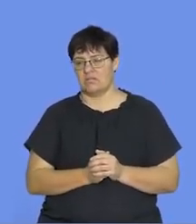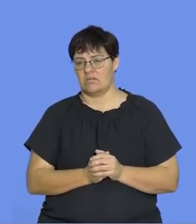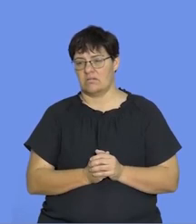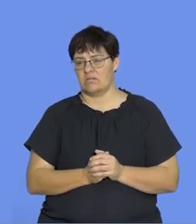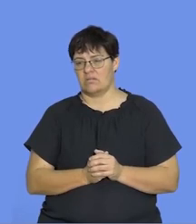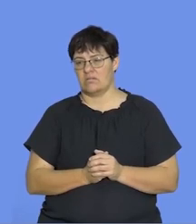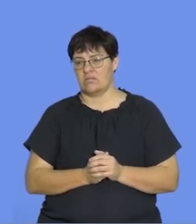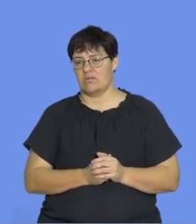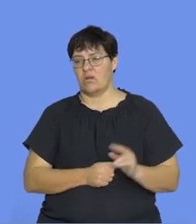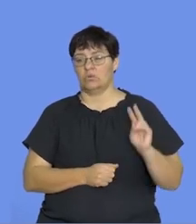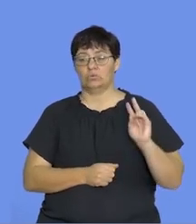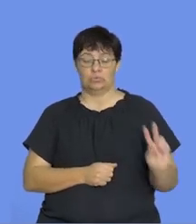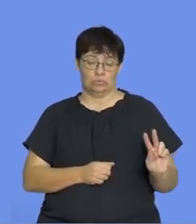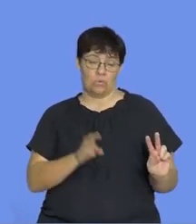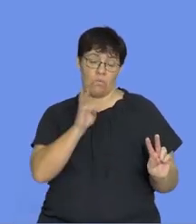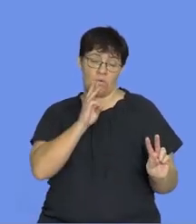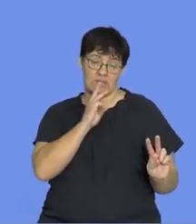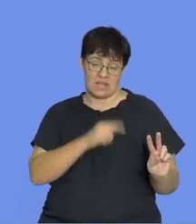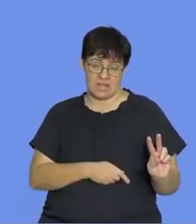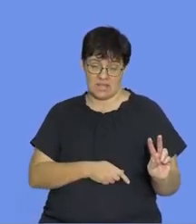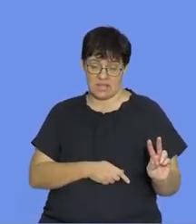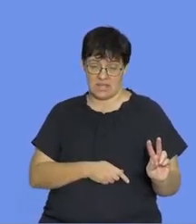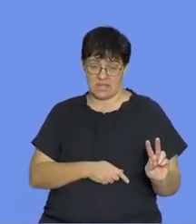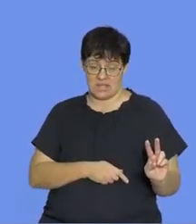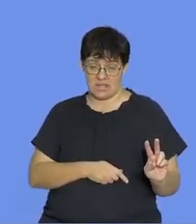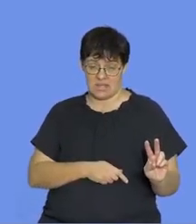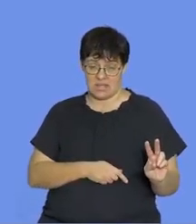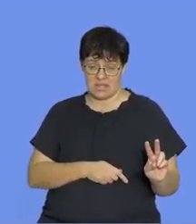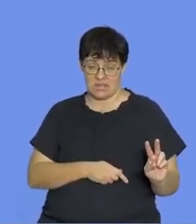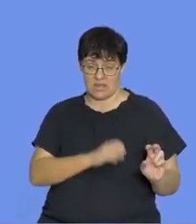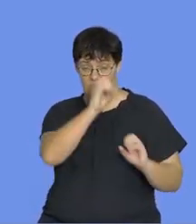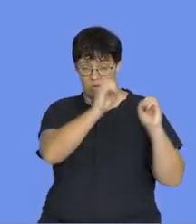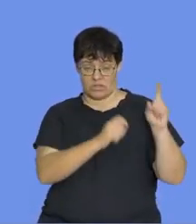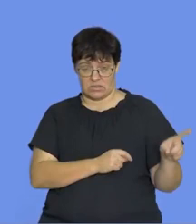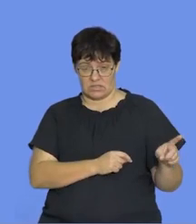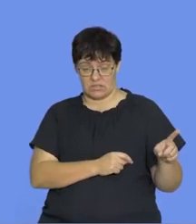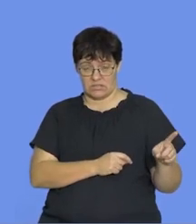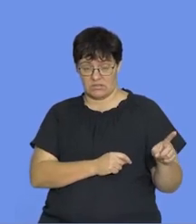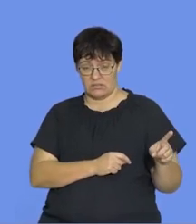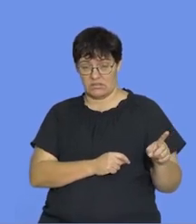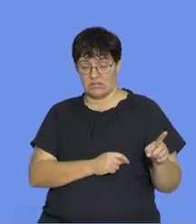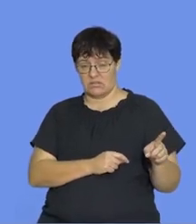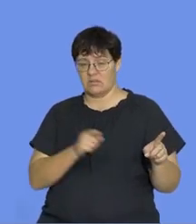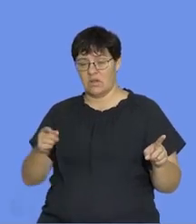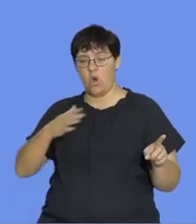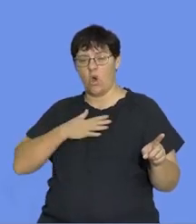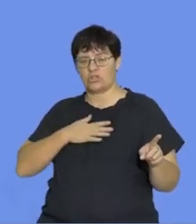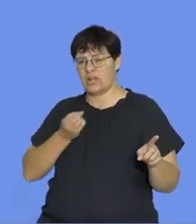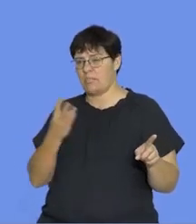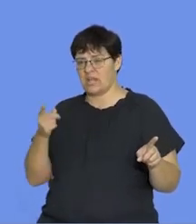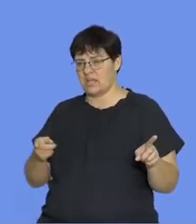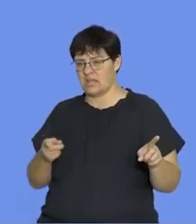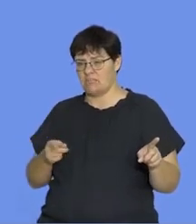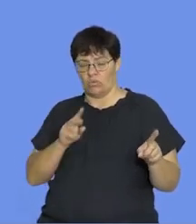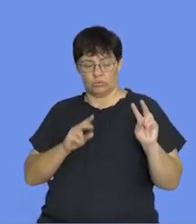two water molecules, right? So if we've got two water molecules, how many atoms of oxygen are there? There is 2 of them,